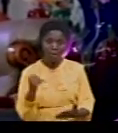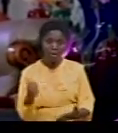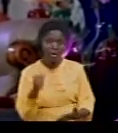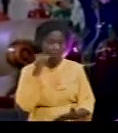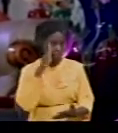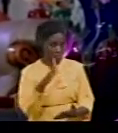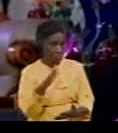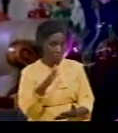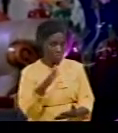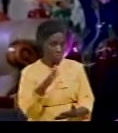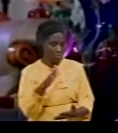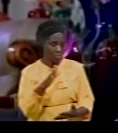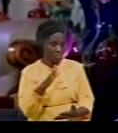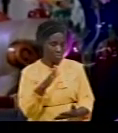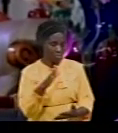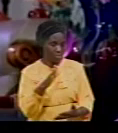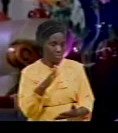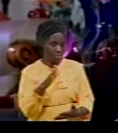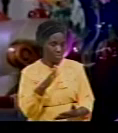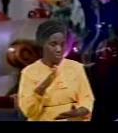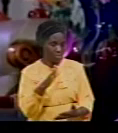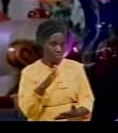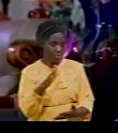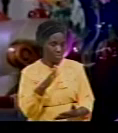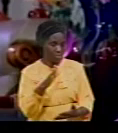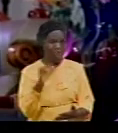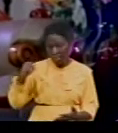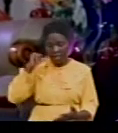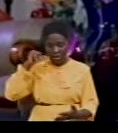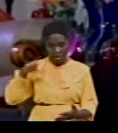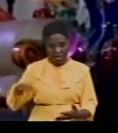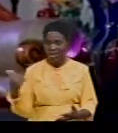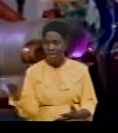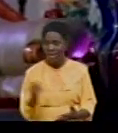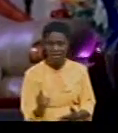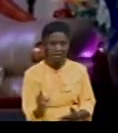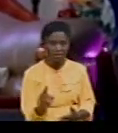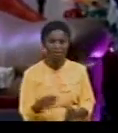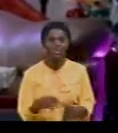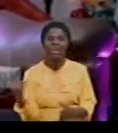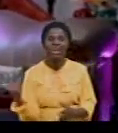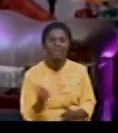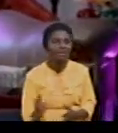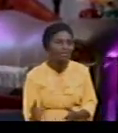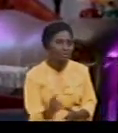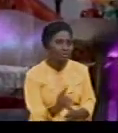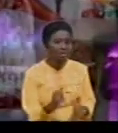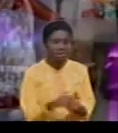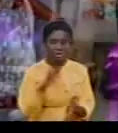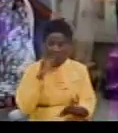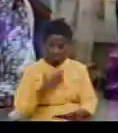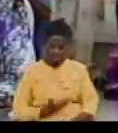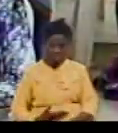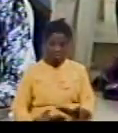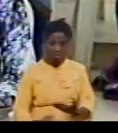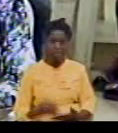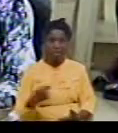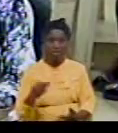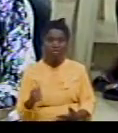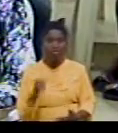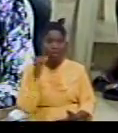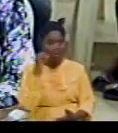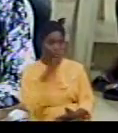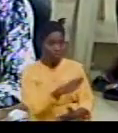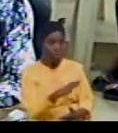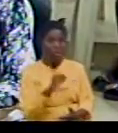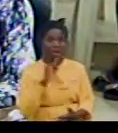woman, boy, girl, anyone born of a woman